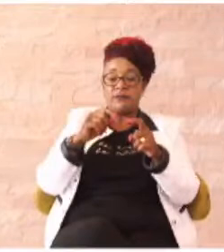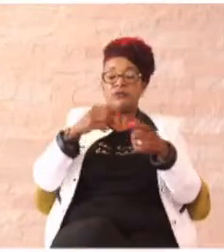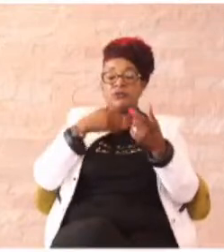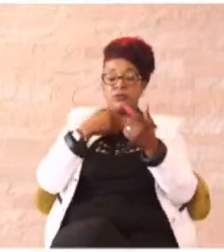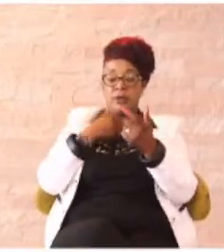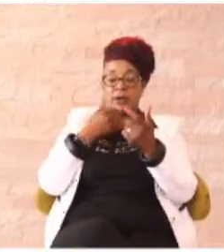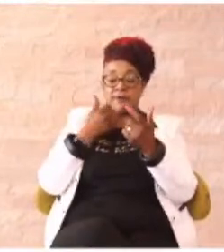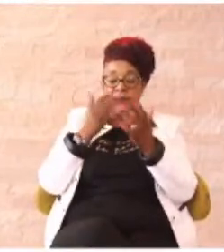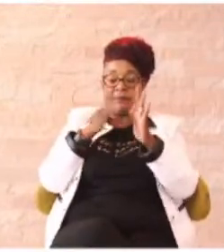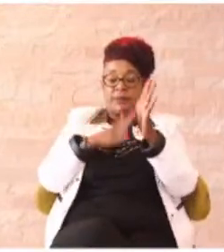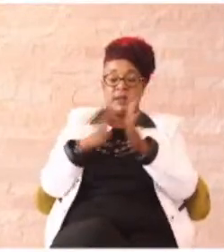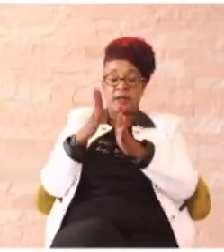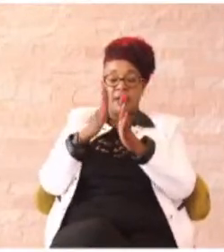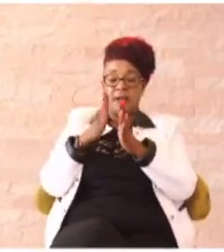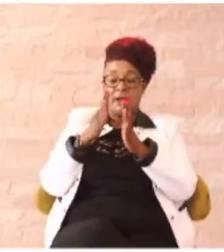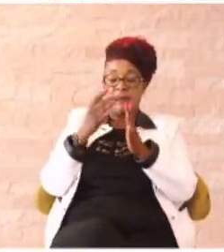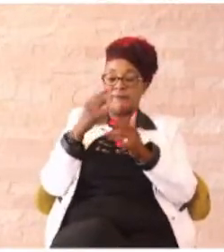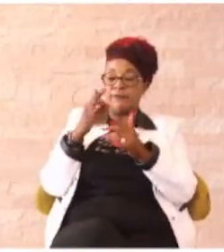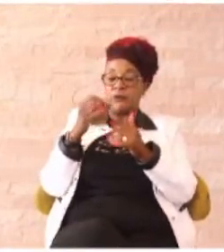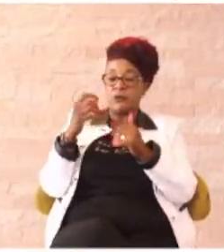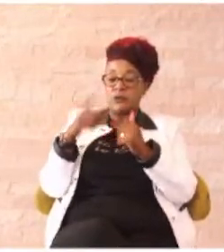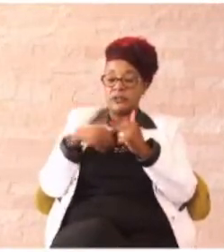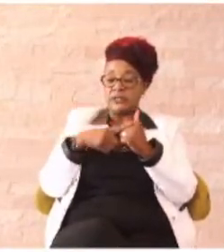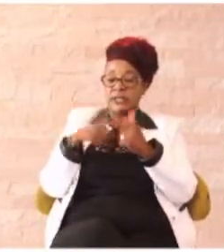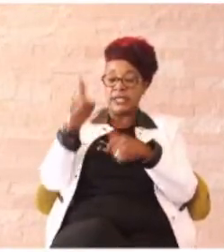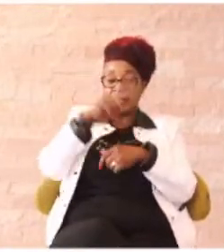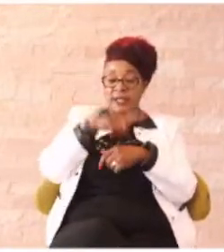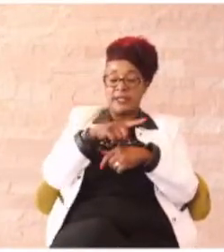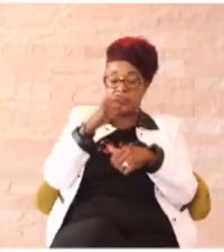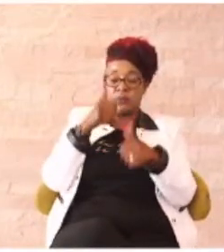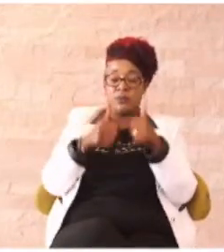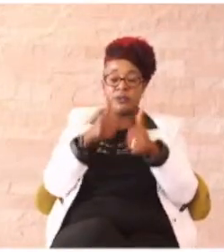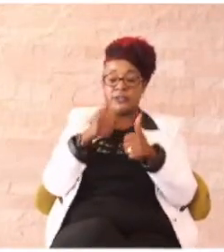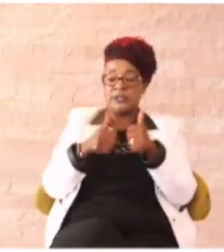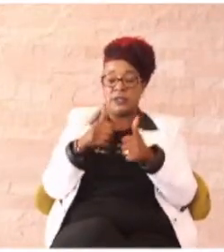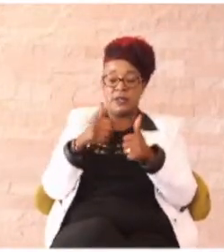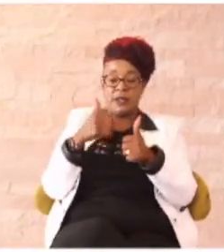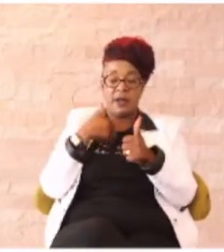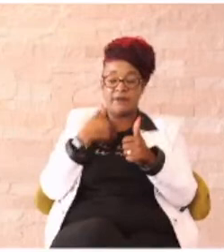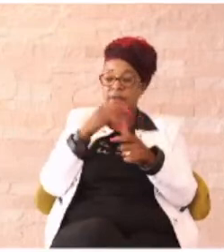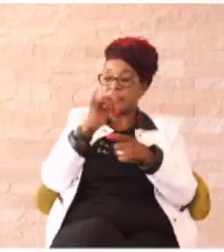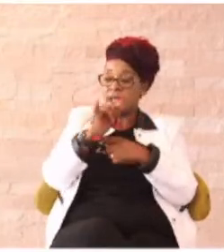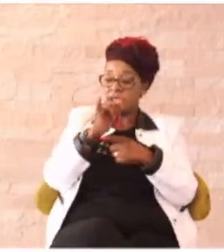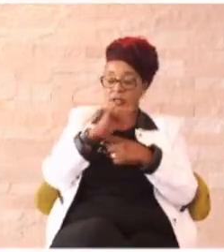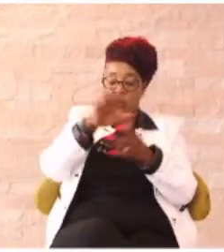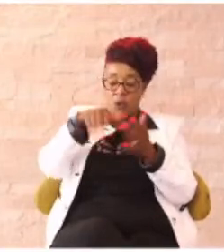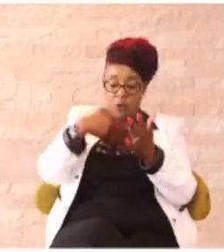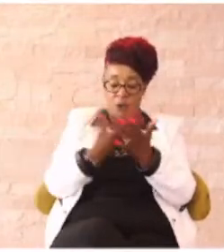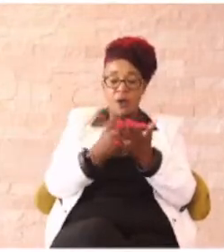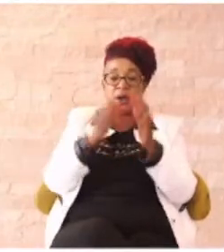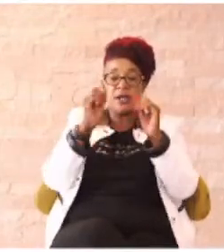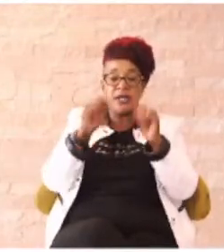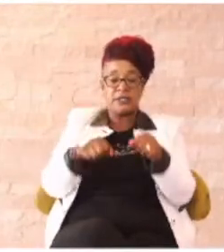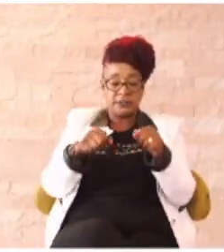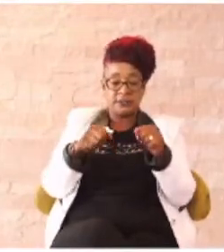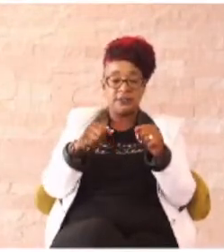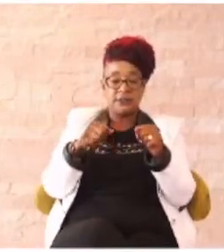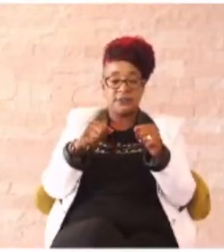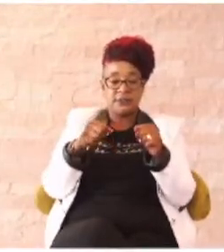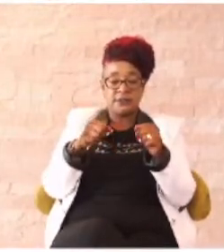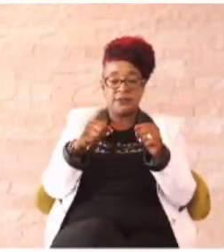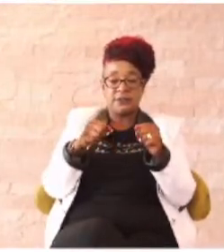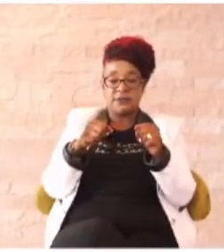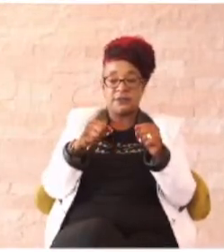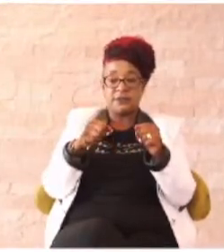on different issues for 6 months in each kabale. So in all our target areas, our